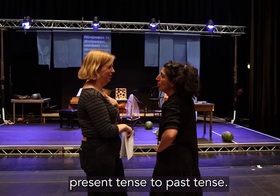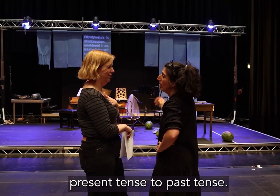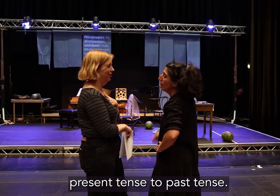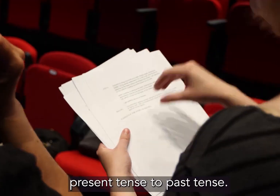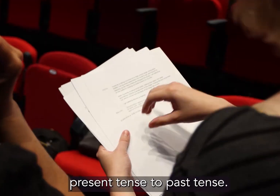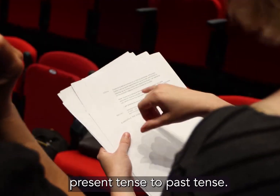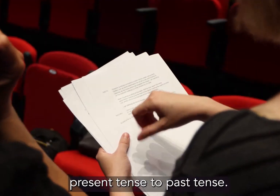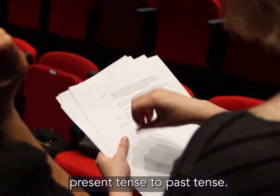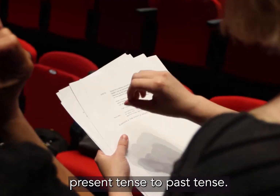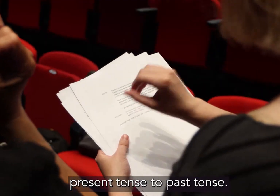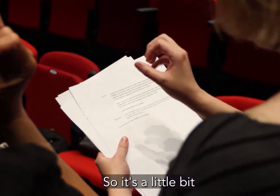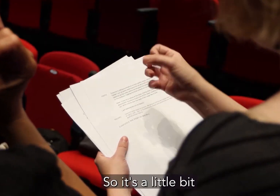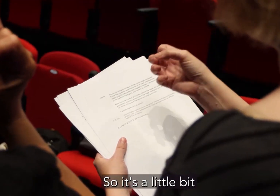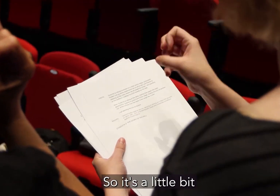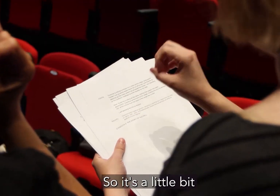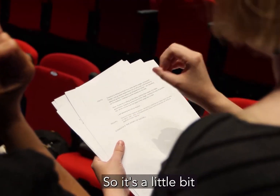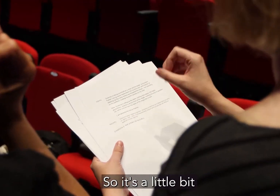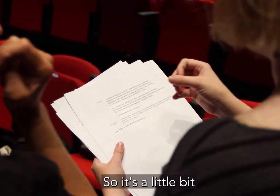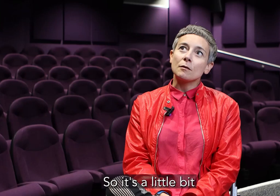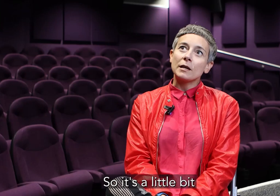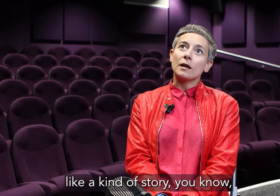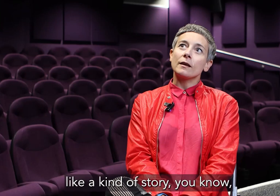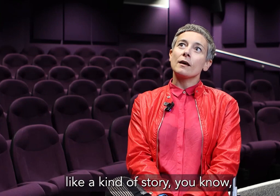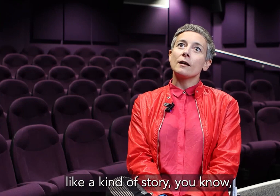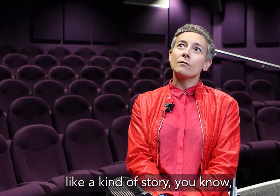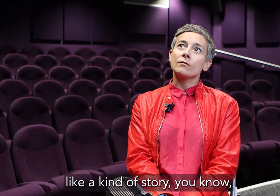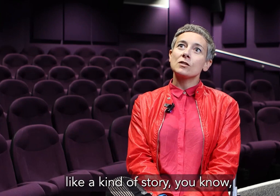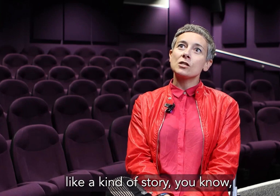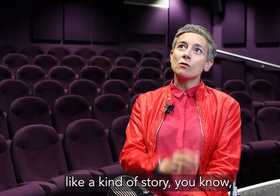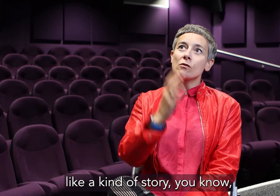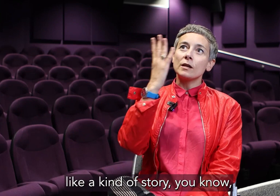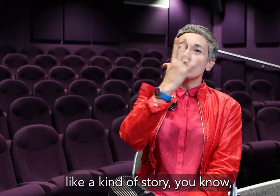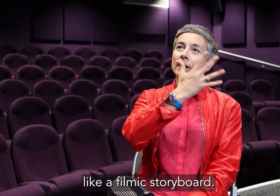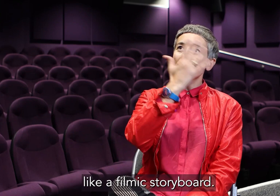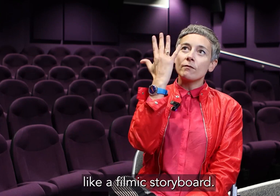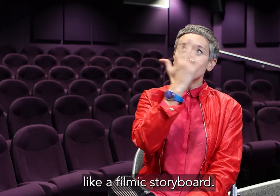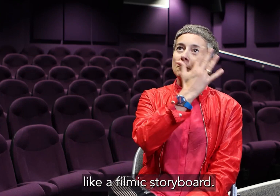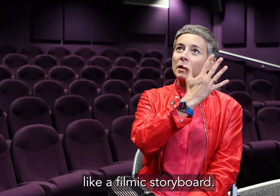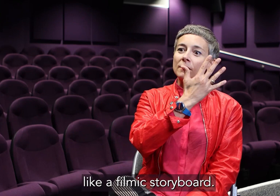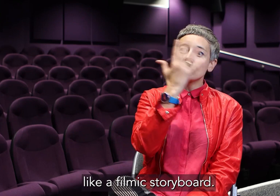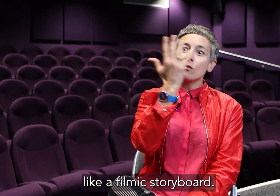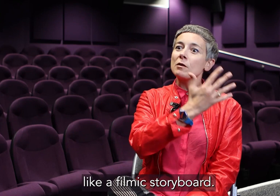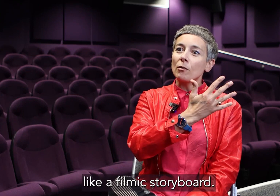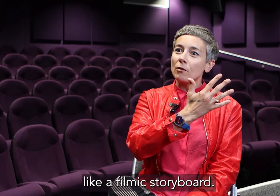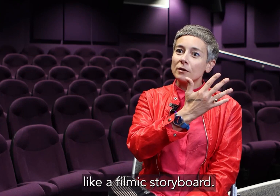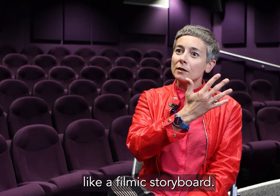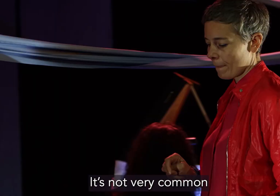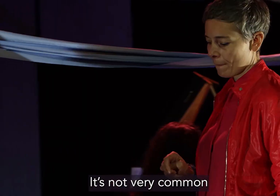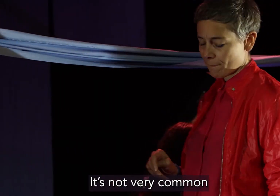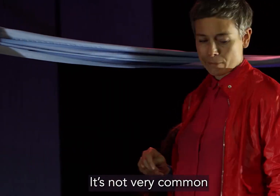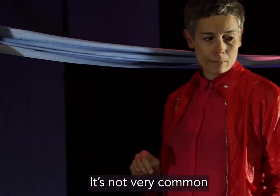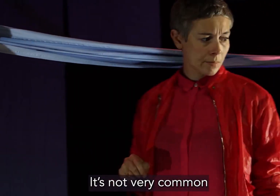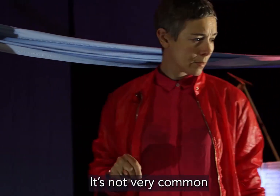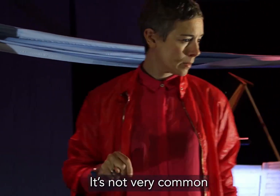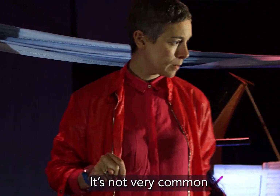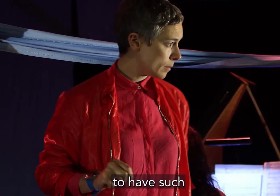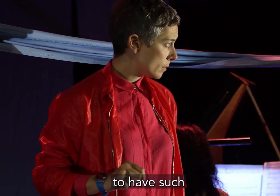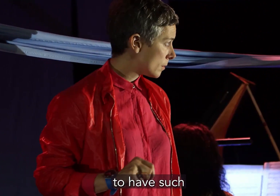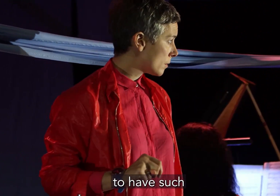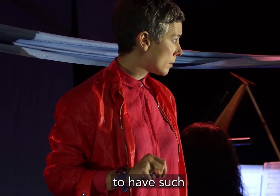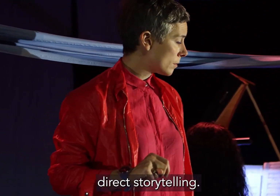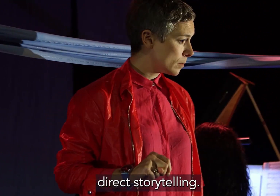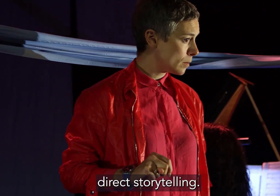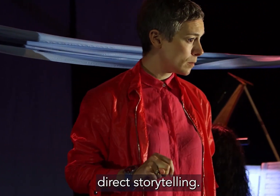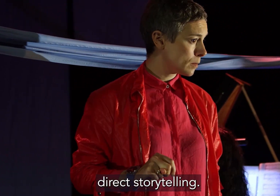tense. So it's a little bit like a kind of story, like a filmic storyboard. It's not very common to have such direct